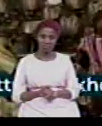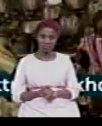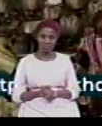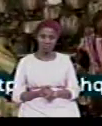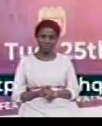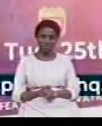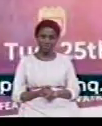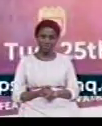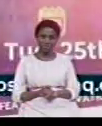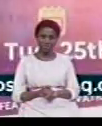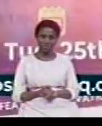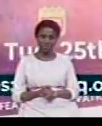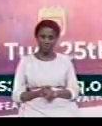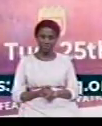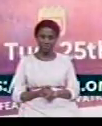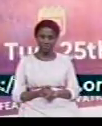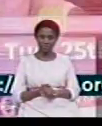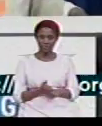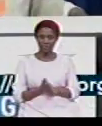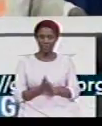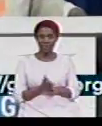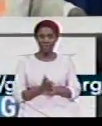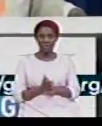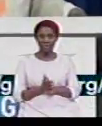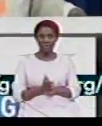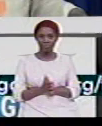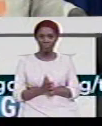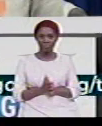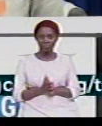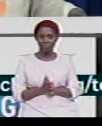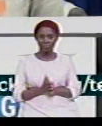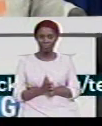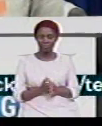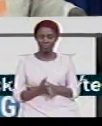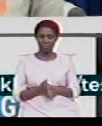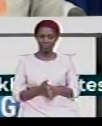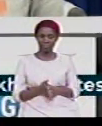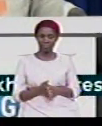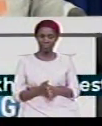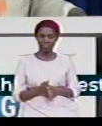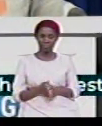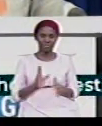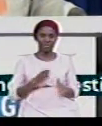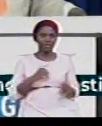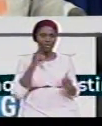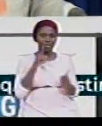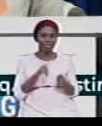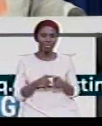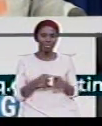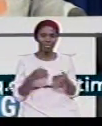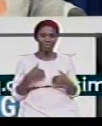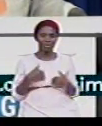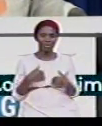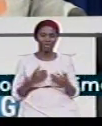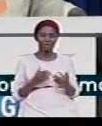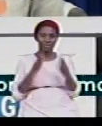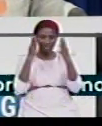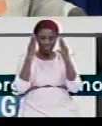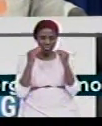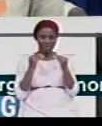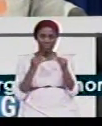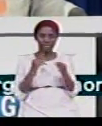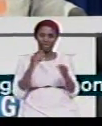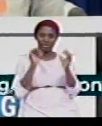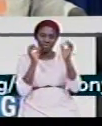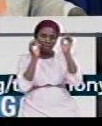For 22 suffering years, our sister has gone through terrible pains of